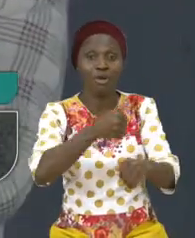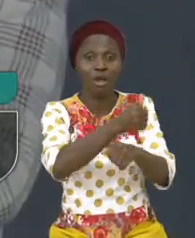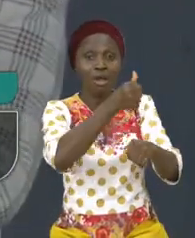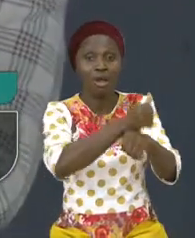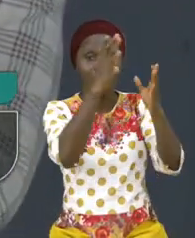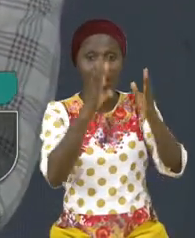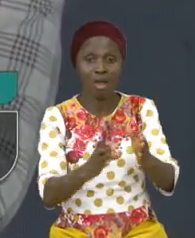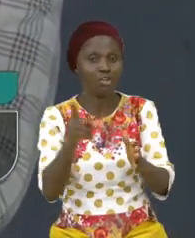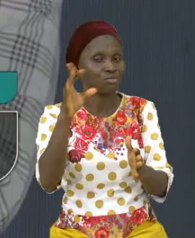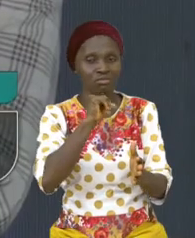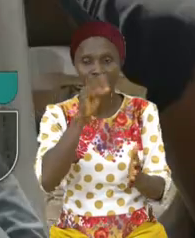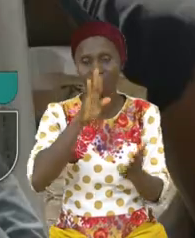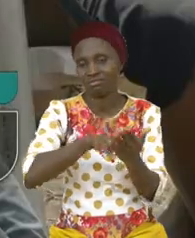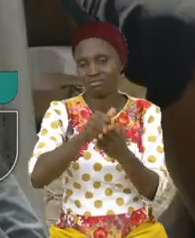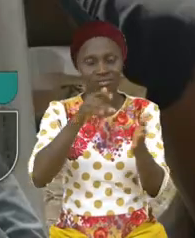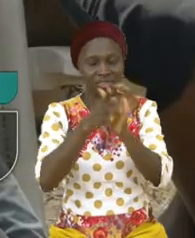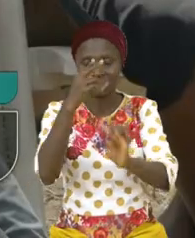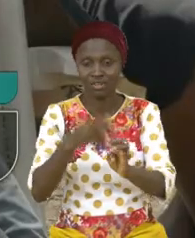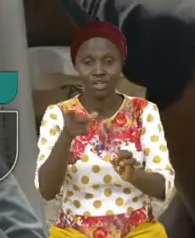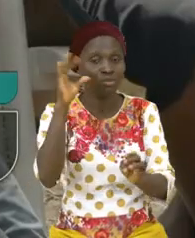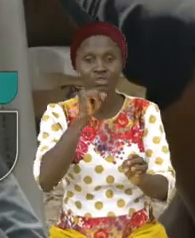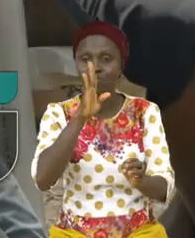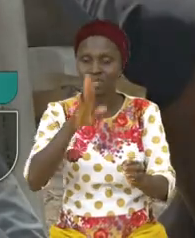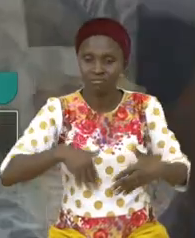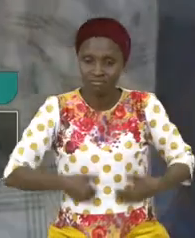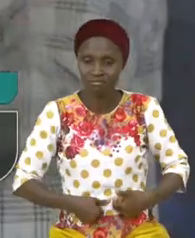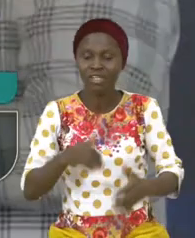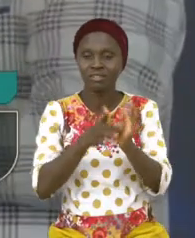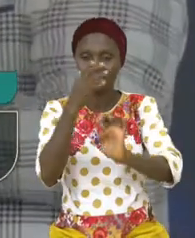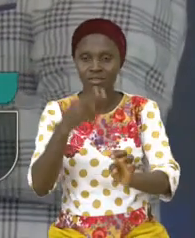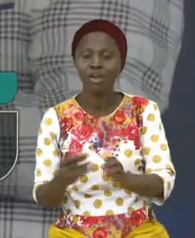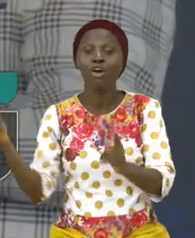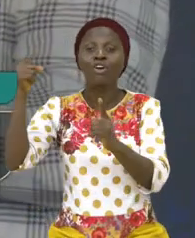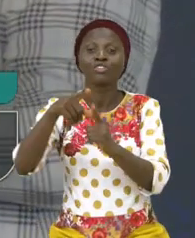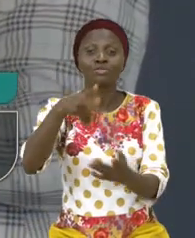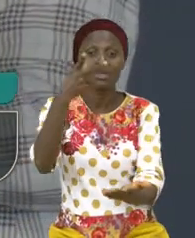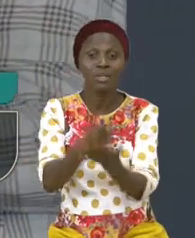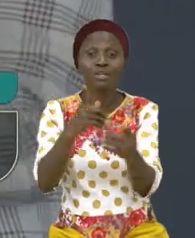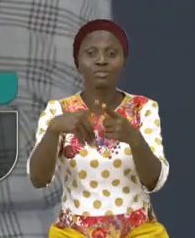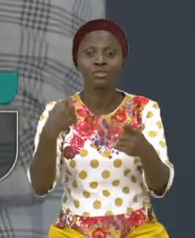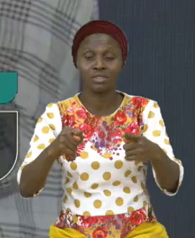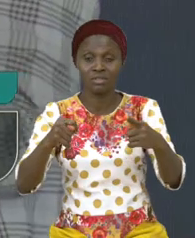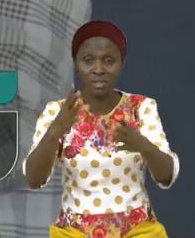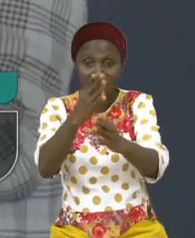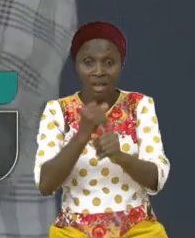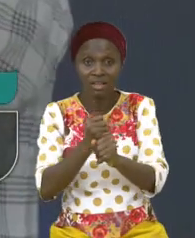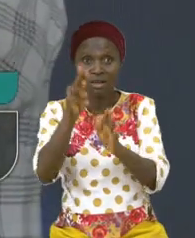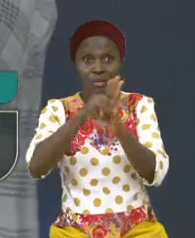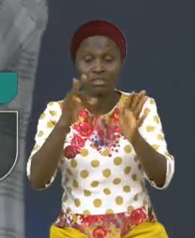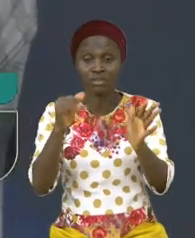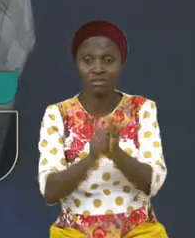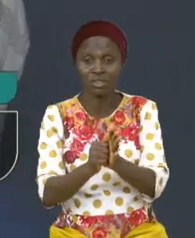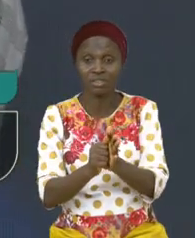You will not be tired. Until you get to the achievement of that vision that the Lord